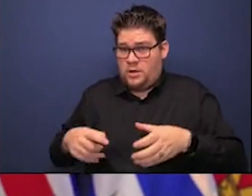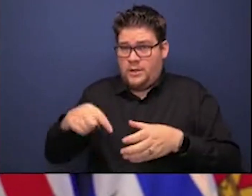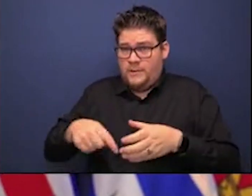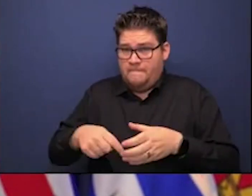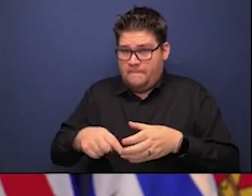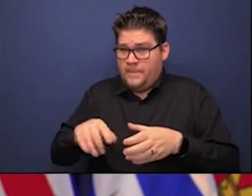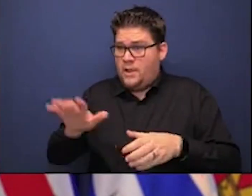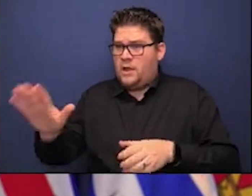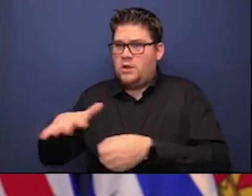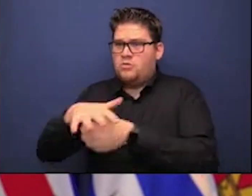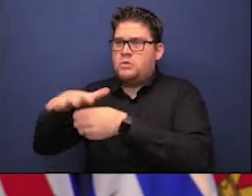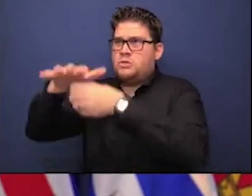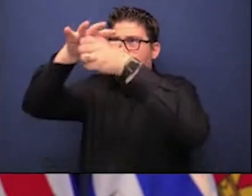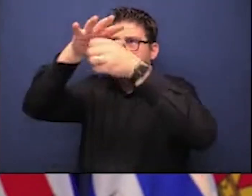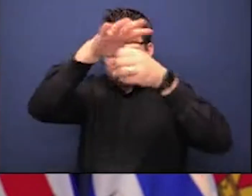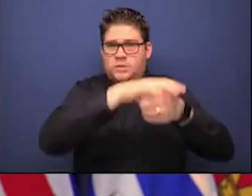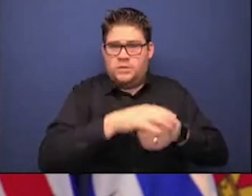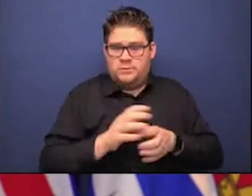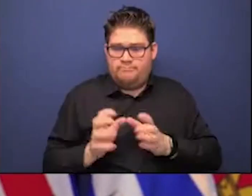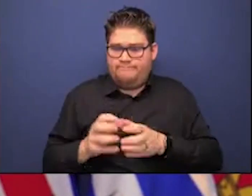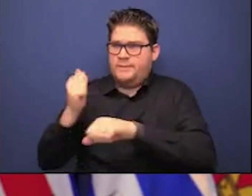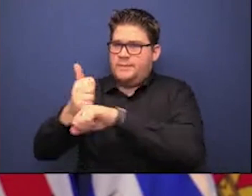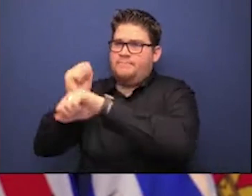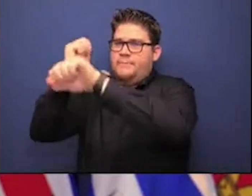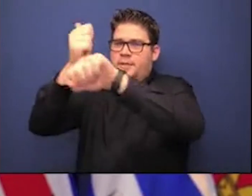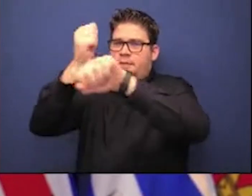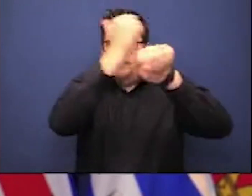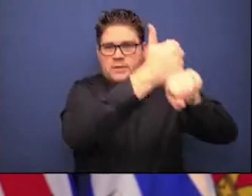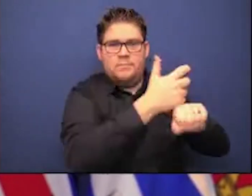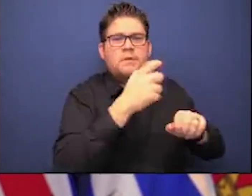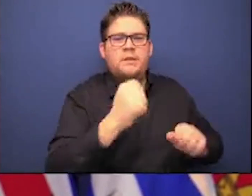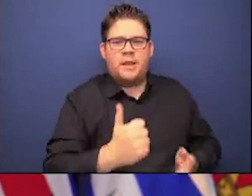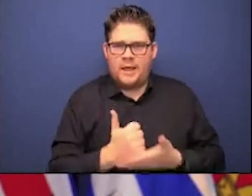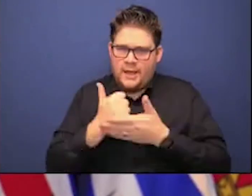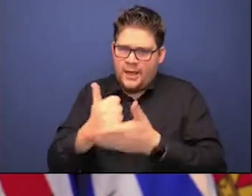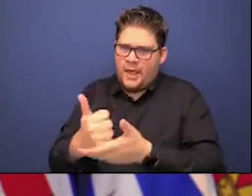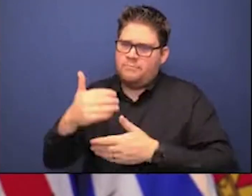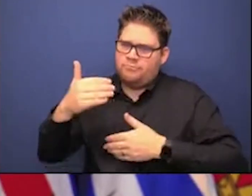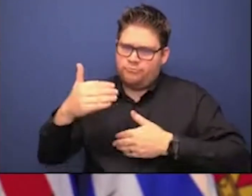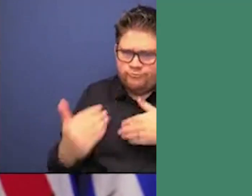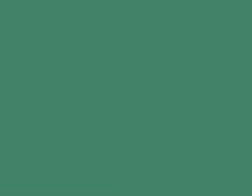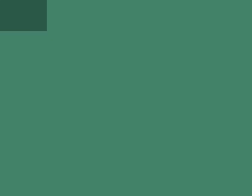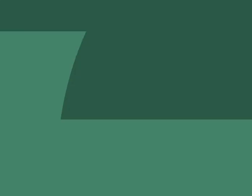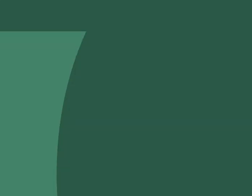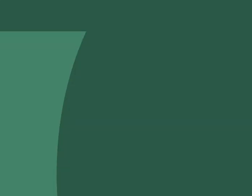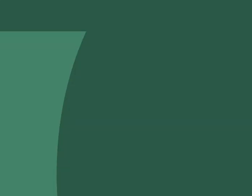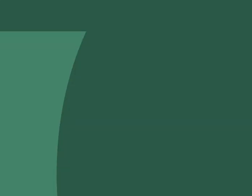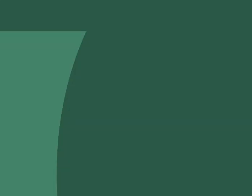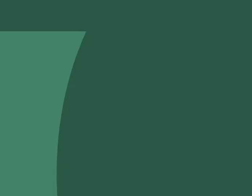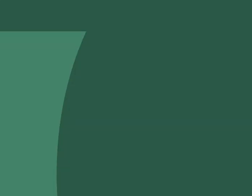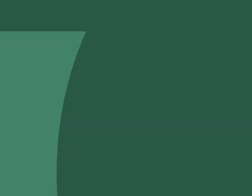different regions, will be able to continue to help just smooth those lines of communication.